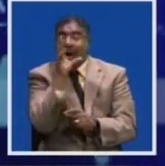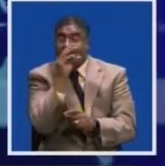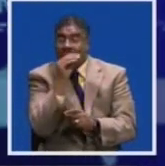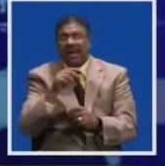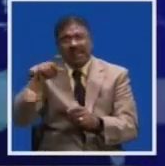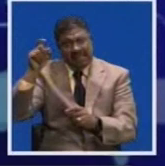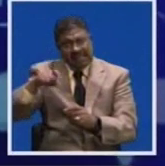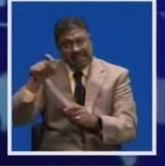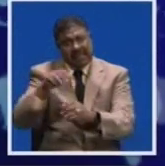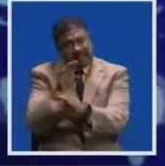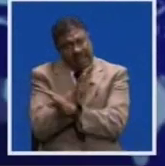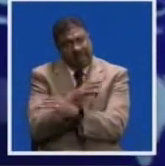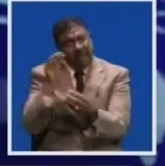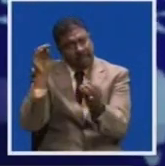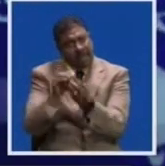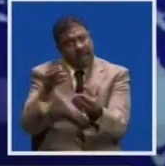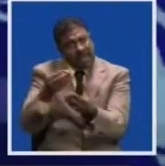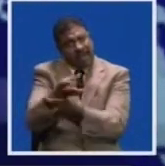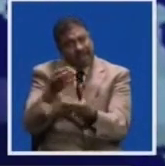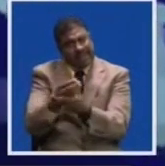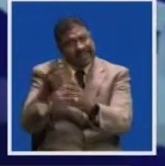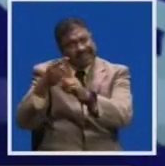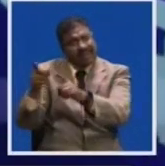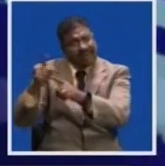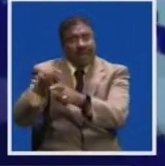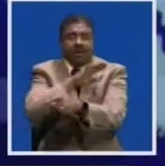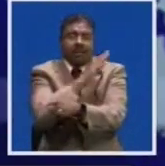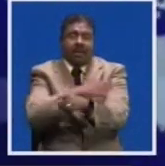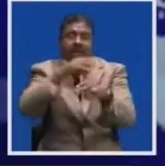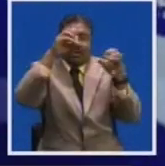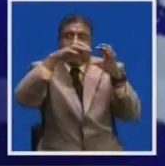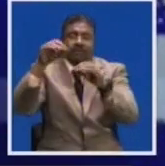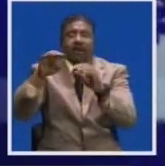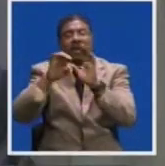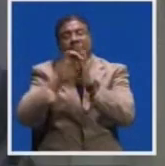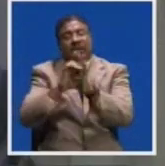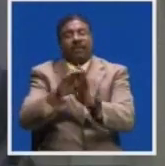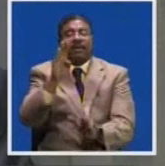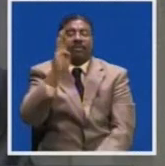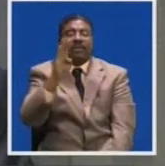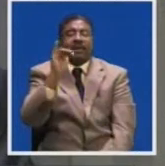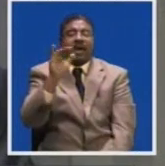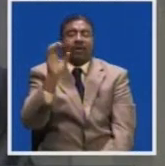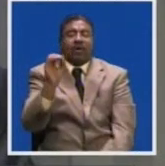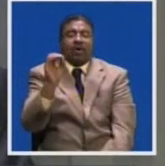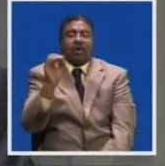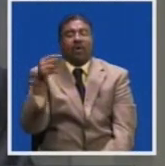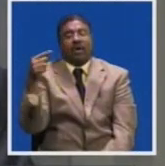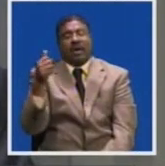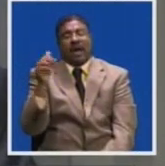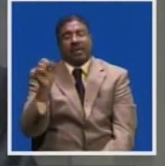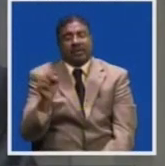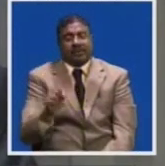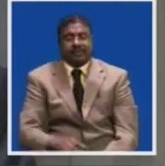there is need for the country to invest in alternative sources of energy, such as biogas. The manufacturing